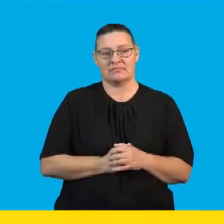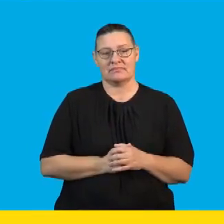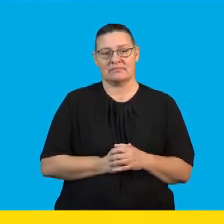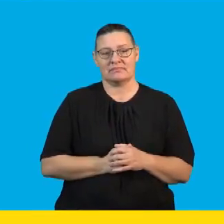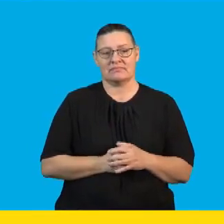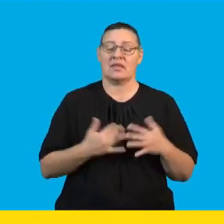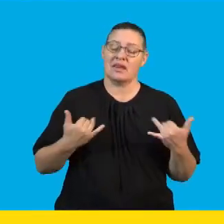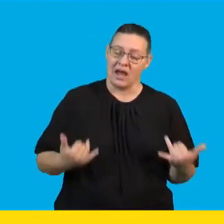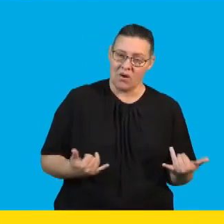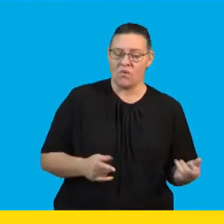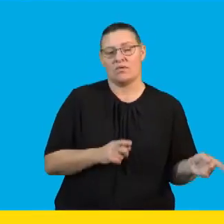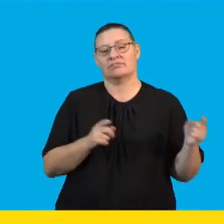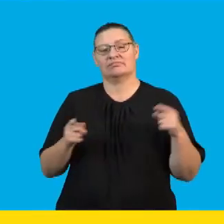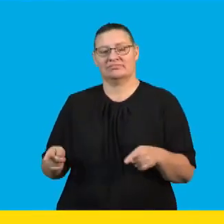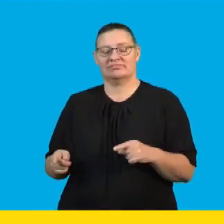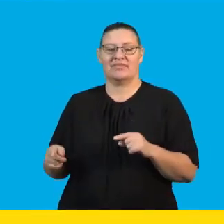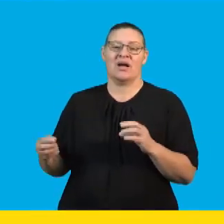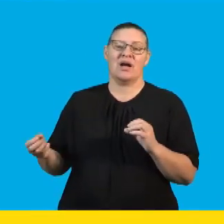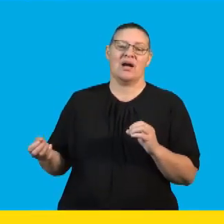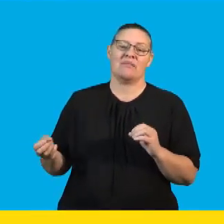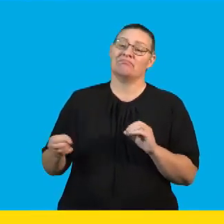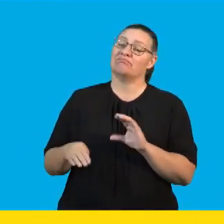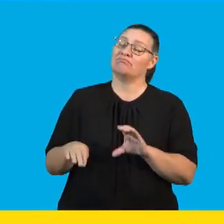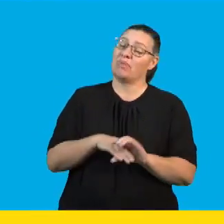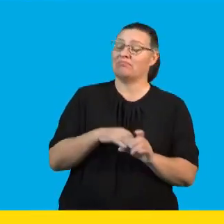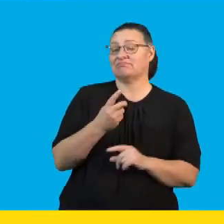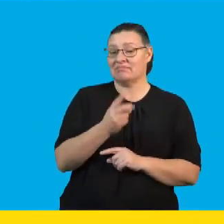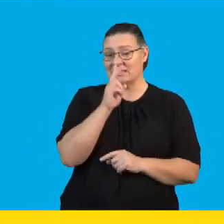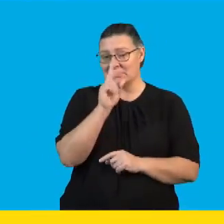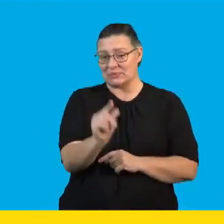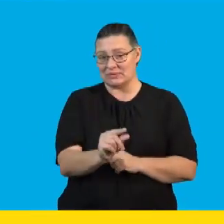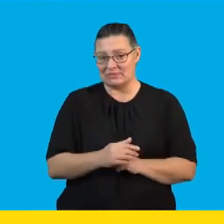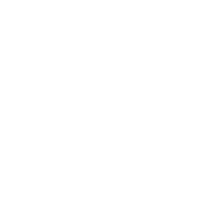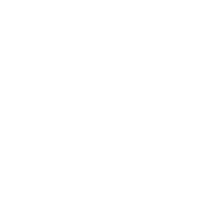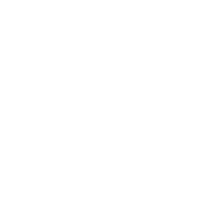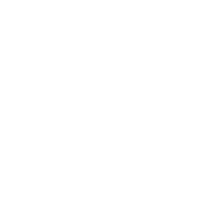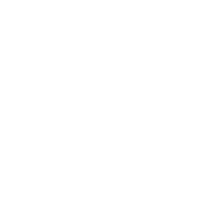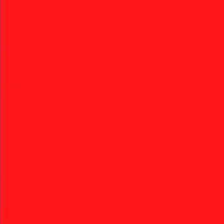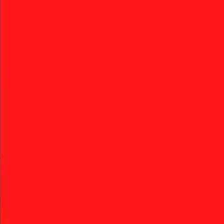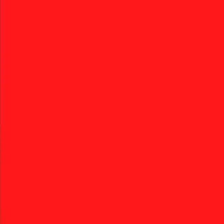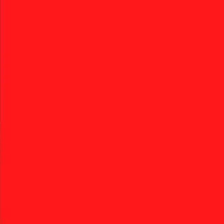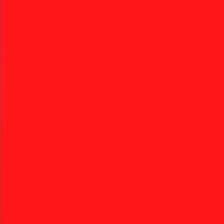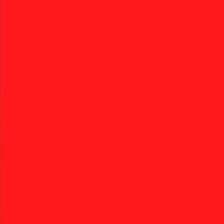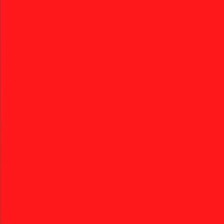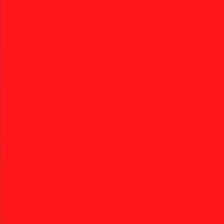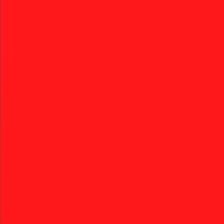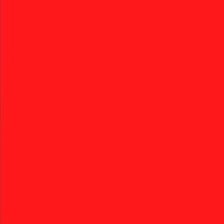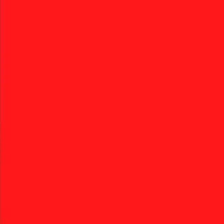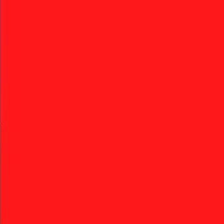examination writing. On that note, let's quickly go to our ad break. See you soon.